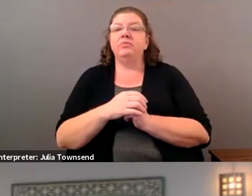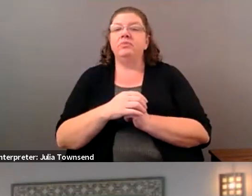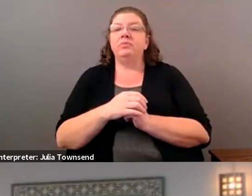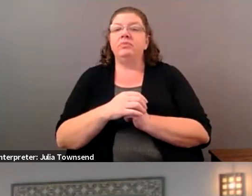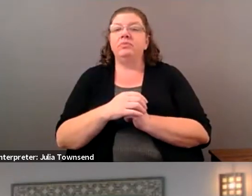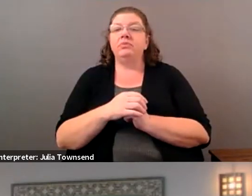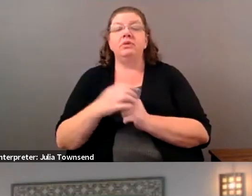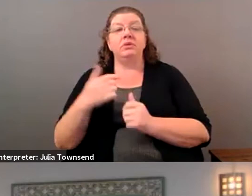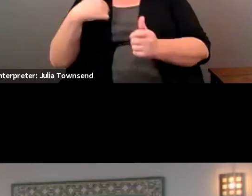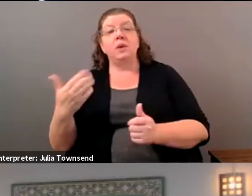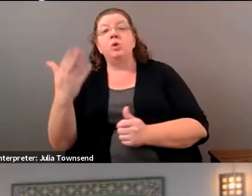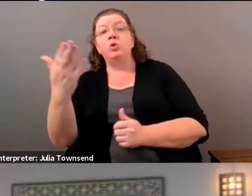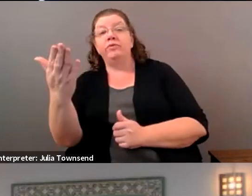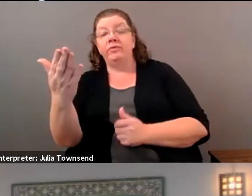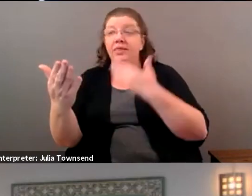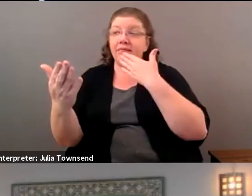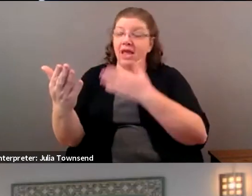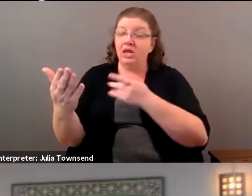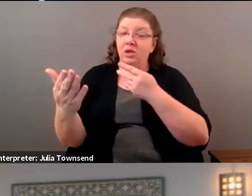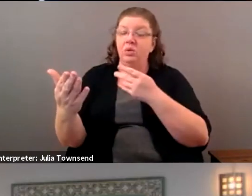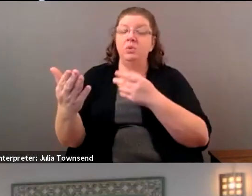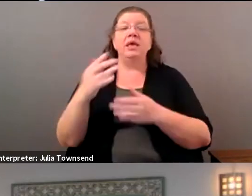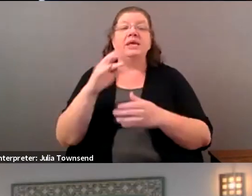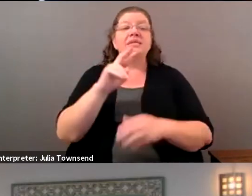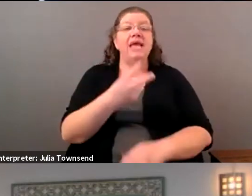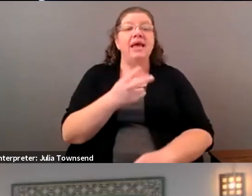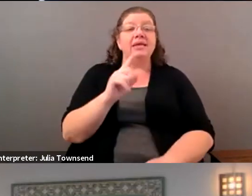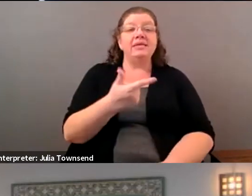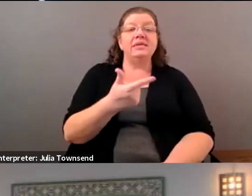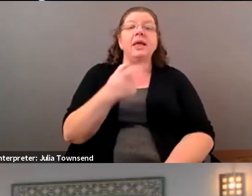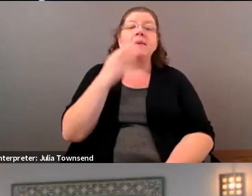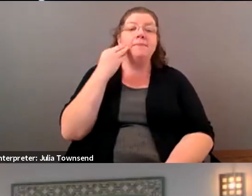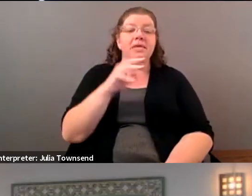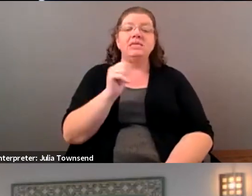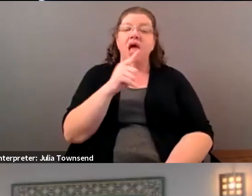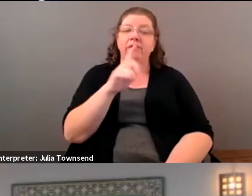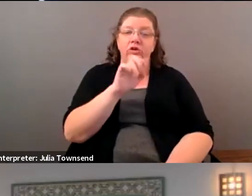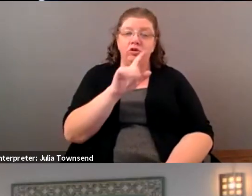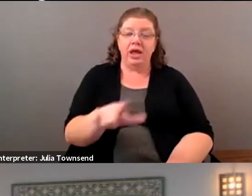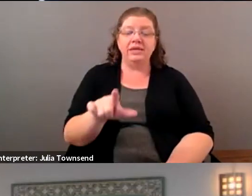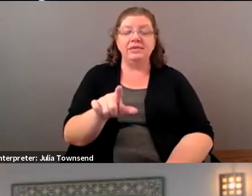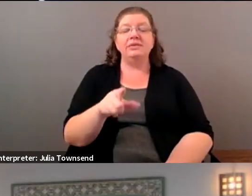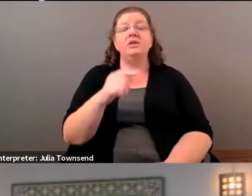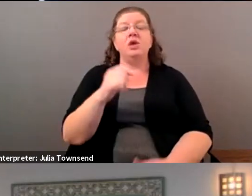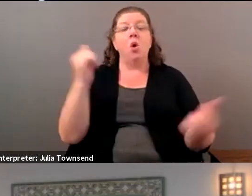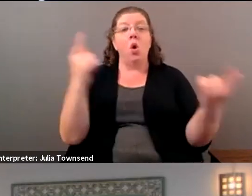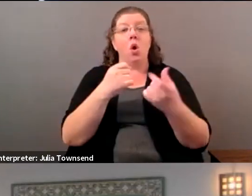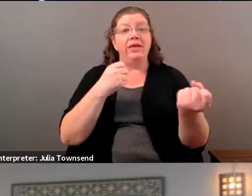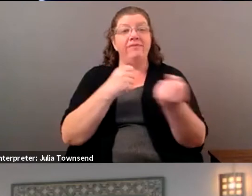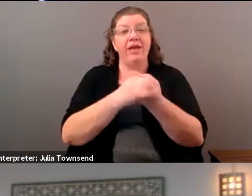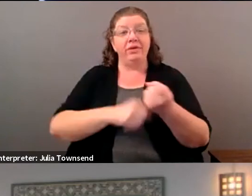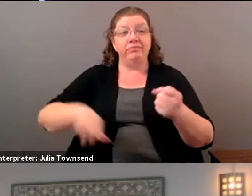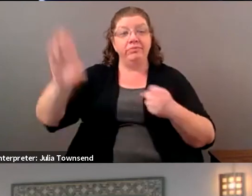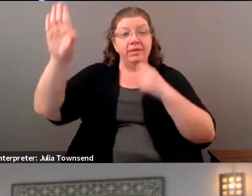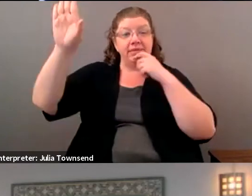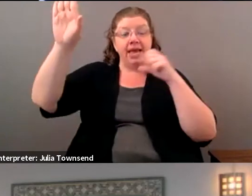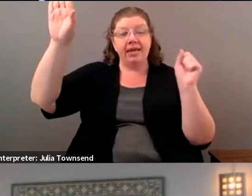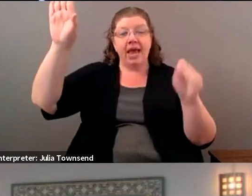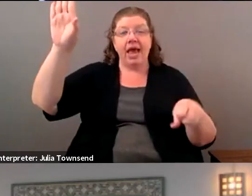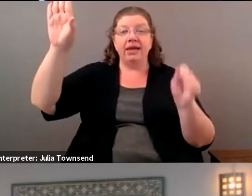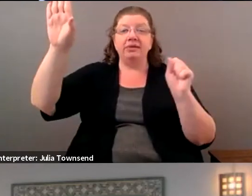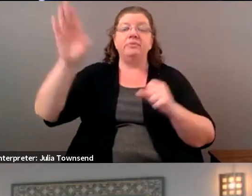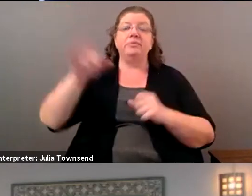So moved. Thank you, Ms. Capps. And a second, Ms. Alvarez. So all in favor, please signify by raising your hand and saying